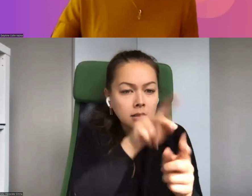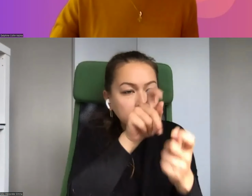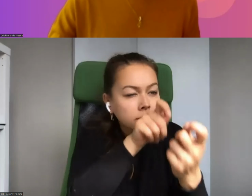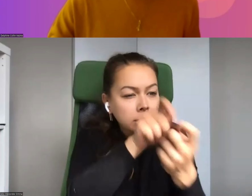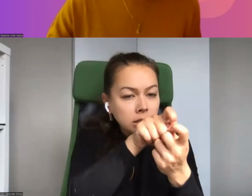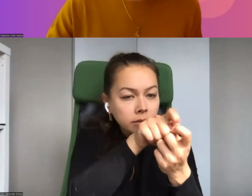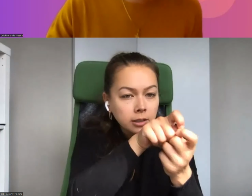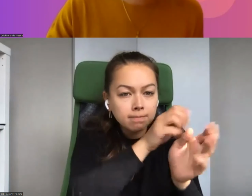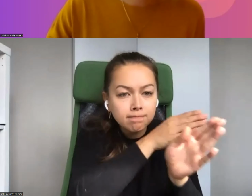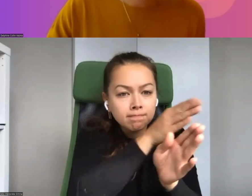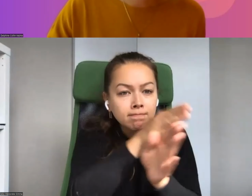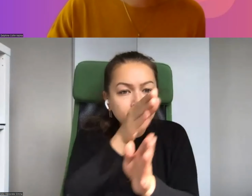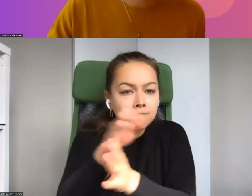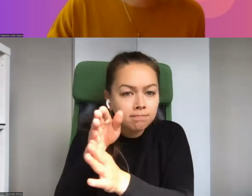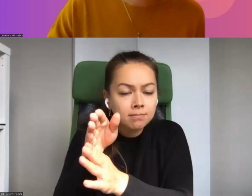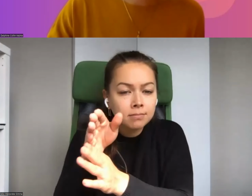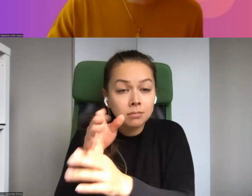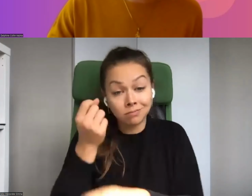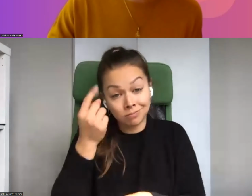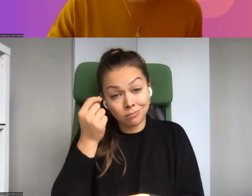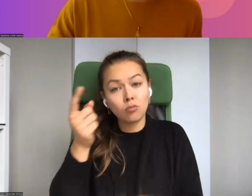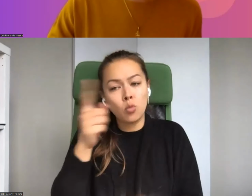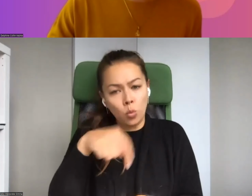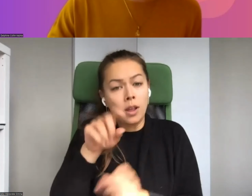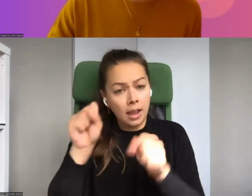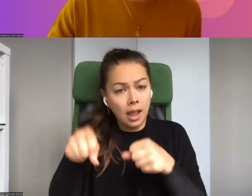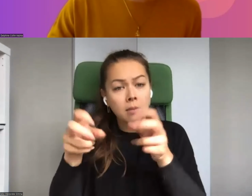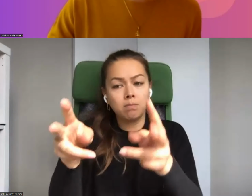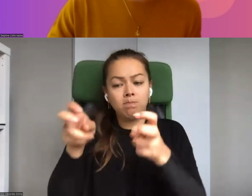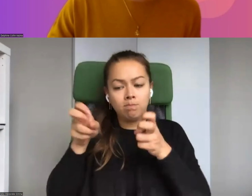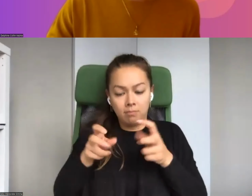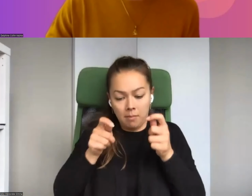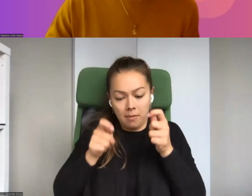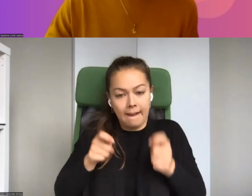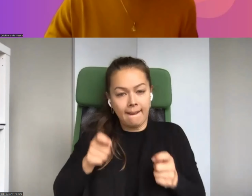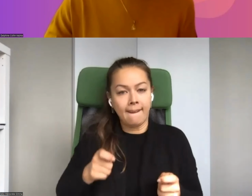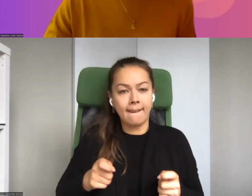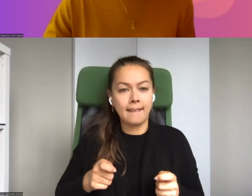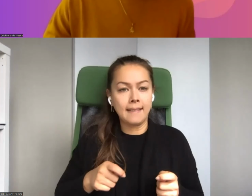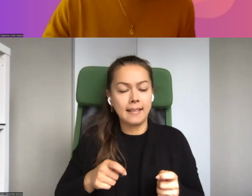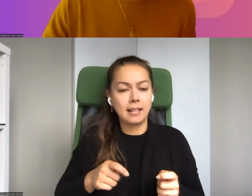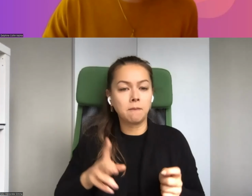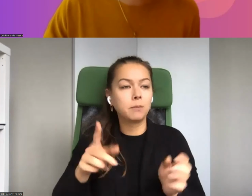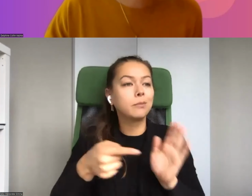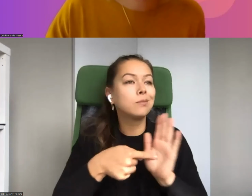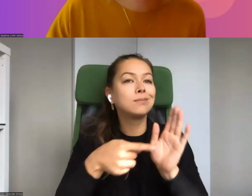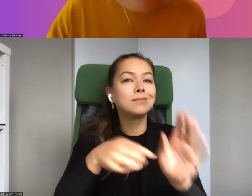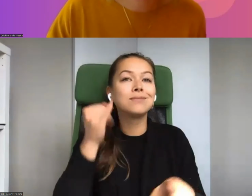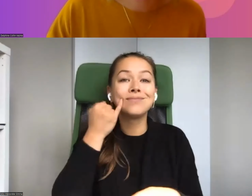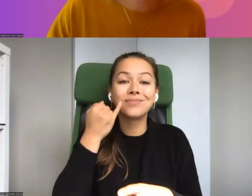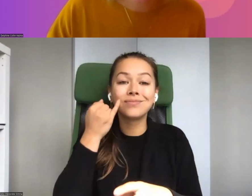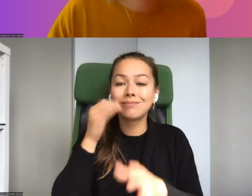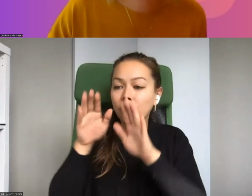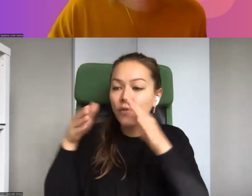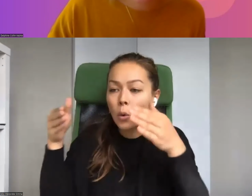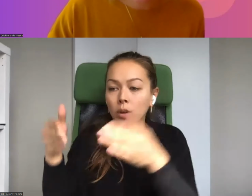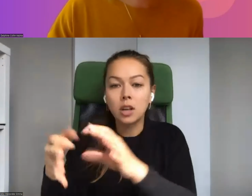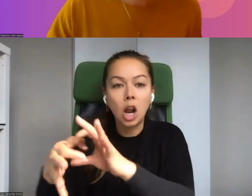with our population, and we'll be able to adapt them to various contexts. For example, when we talk about attachment and we work on it, which is a